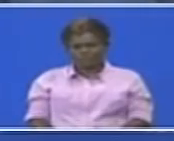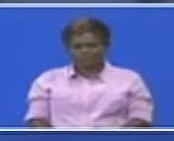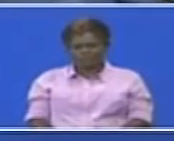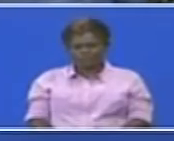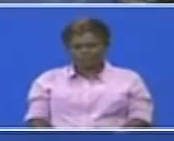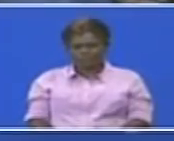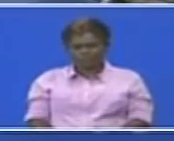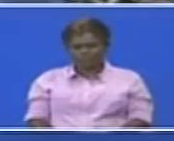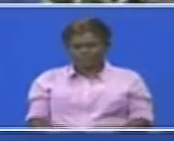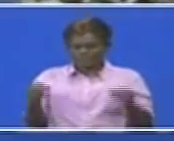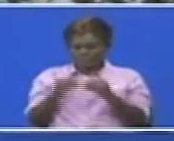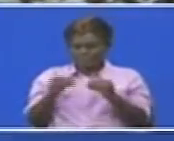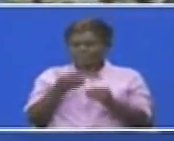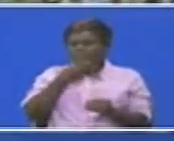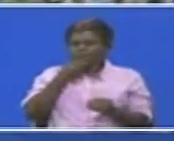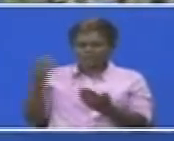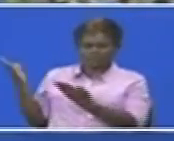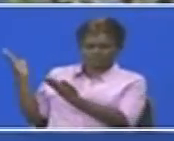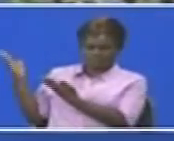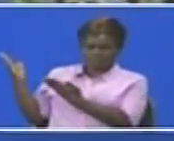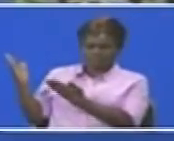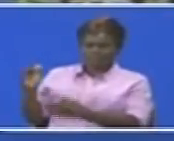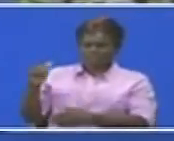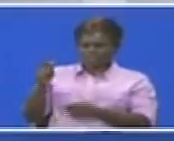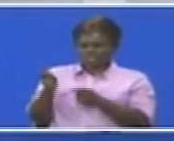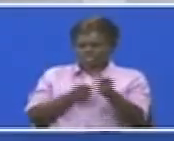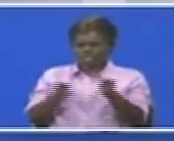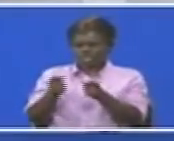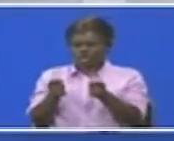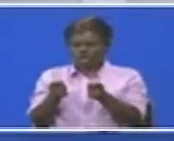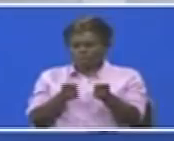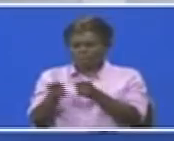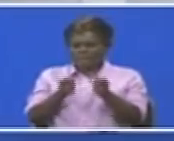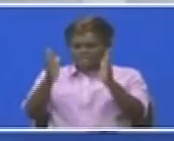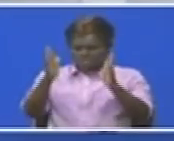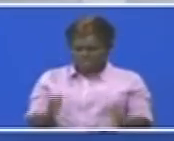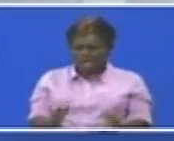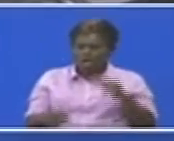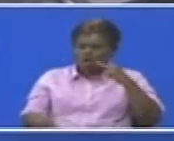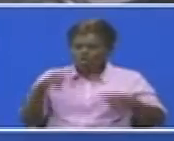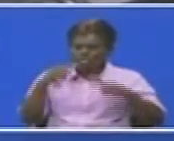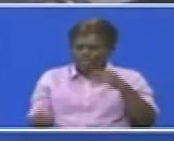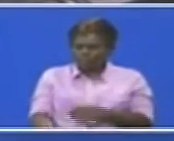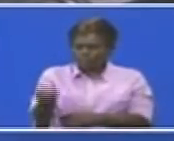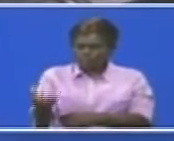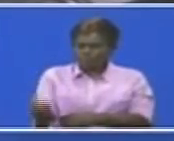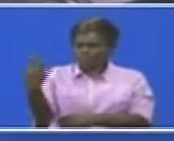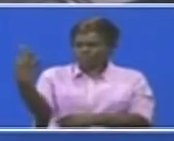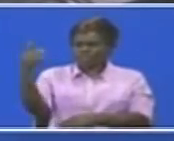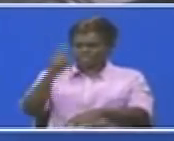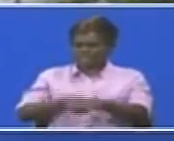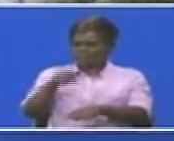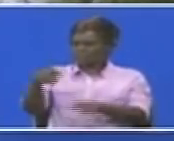bottles. Meet Justus Kisaulu, the general manager of Jazeera Palace, a hotel that has been bombed thrice, but that has not